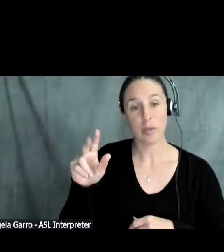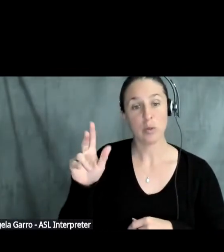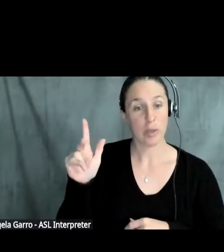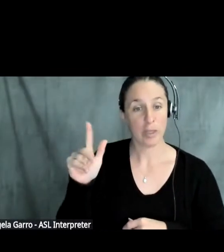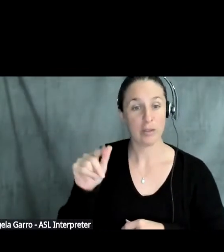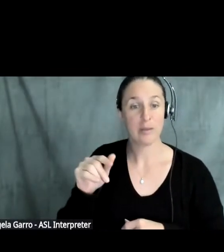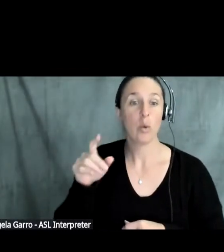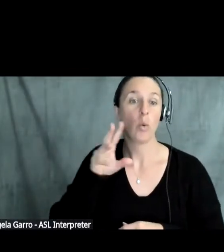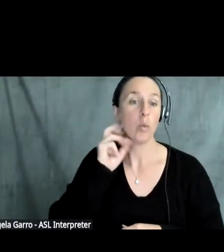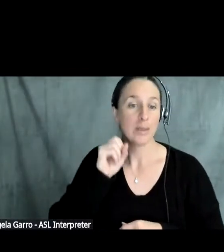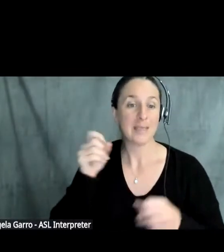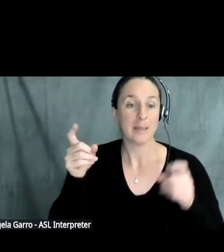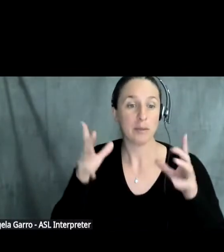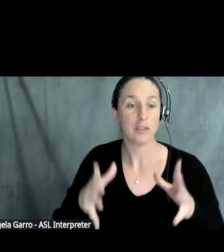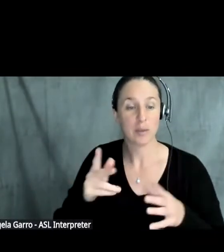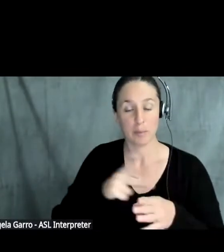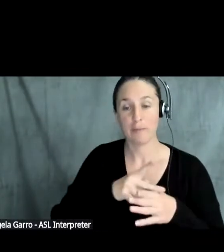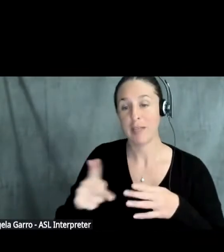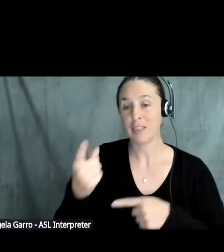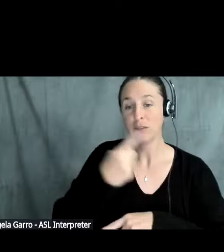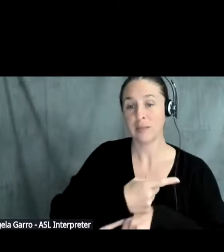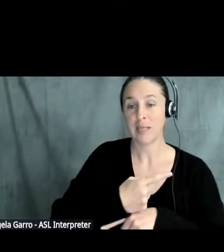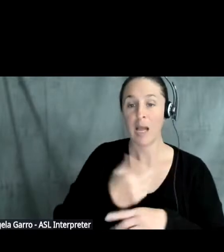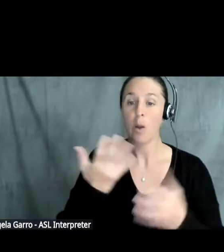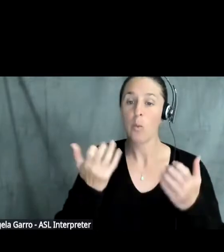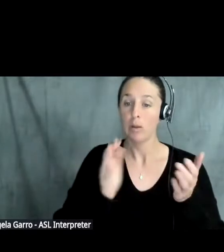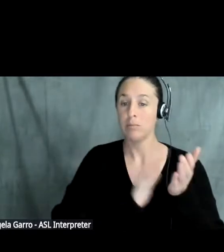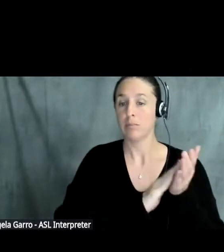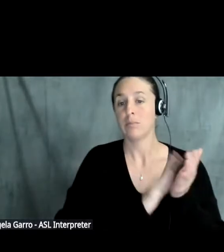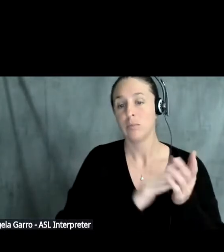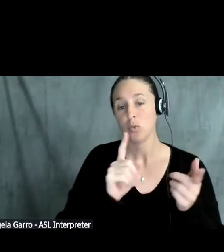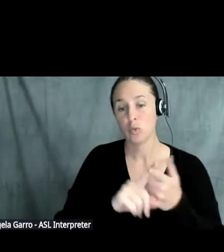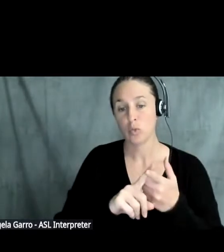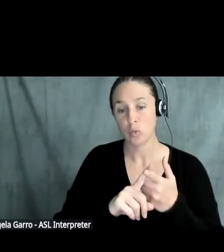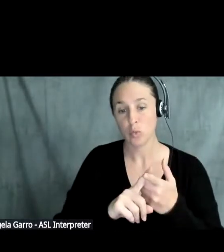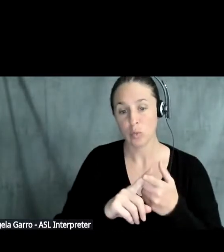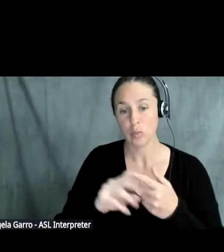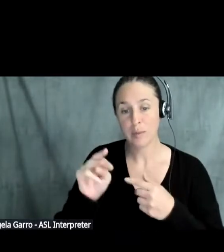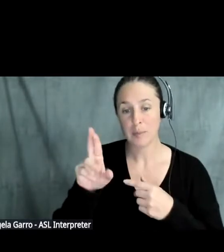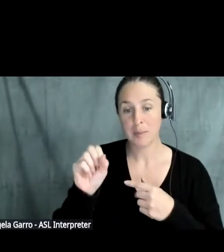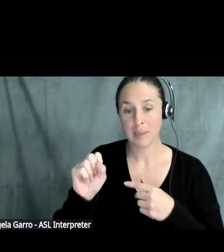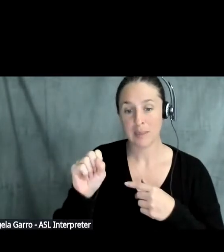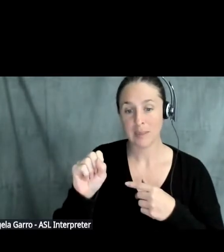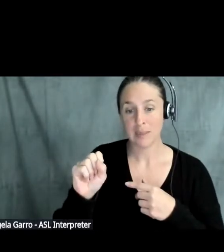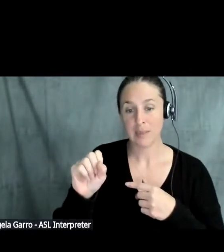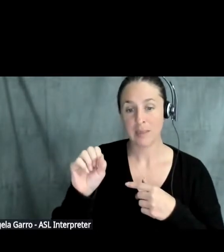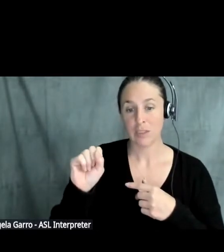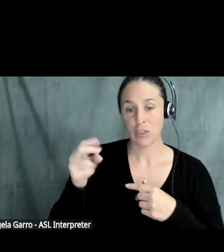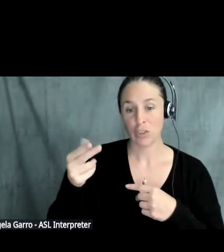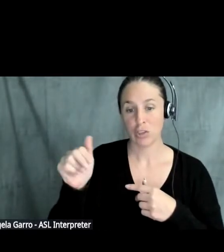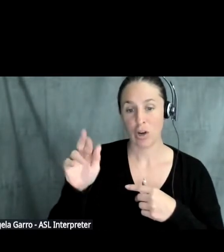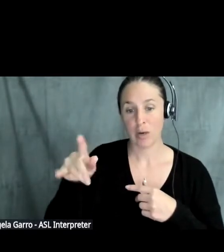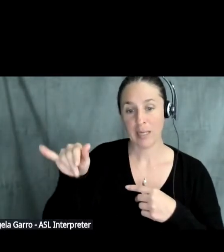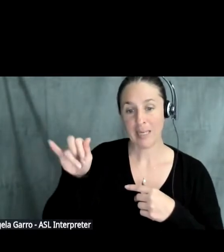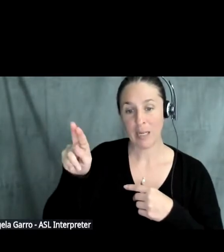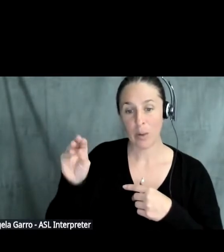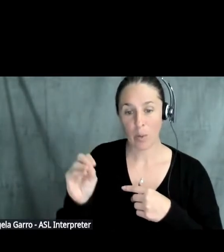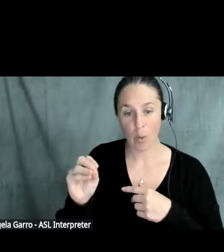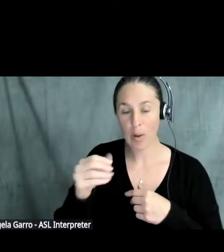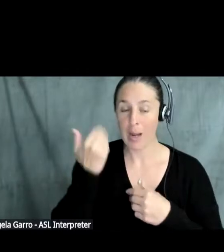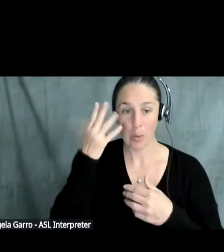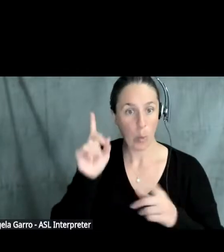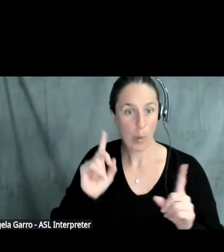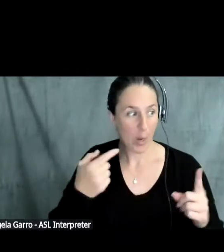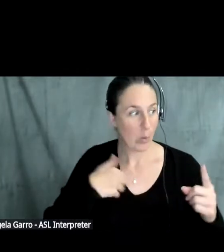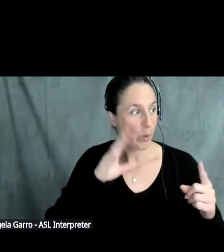Professionals Day. And I just want to give a big shout out to Miss Shara Kino. I don't know where we would be. Everybody sitting here at the dais,